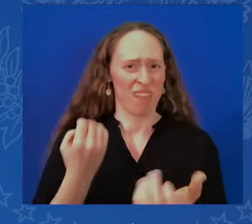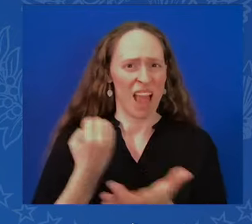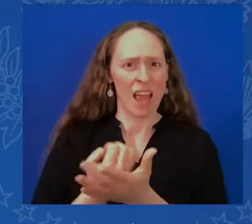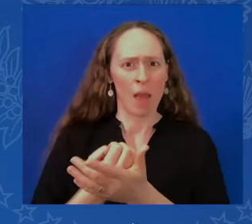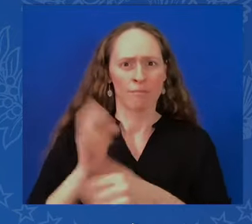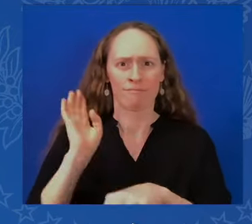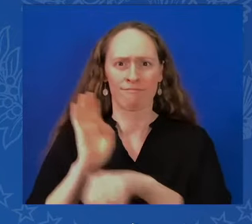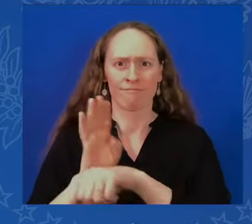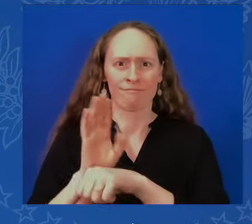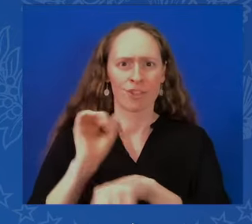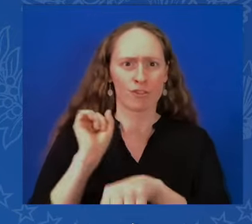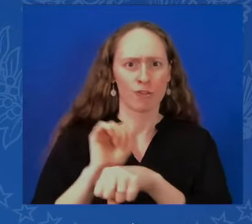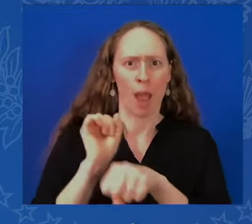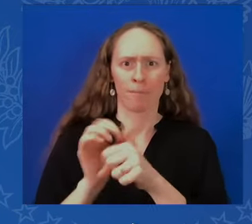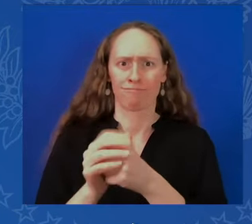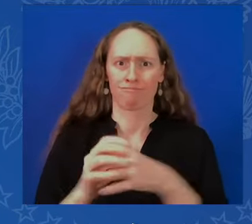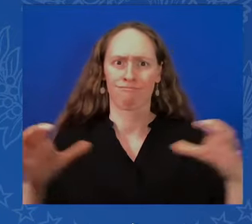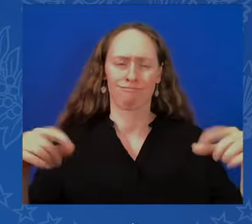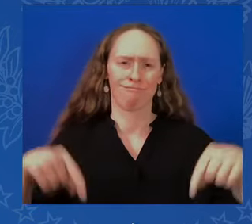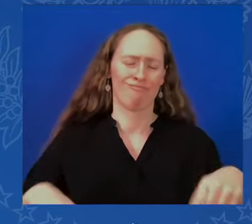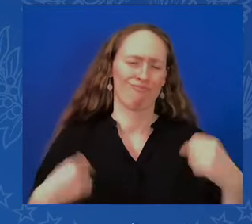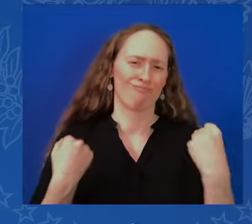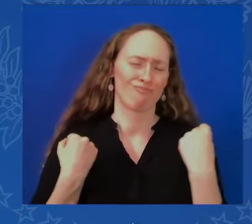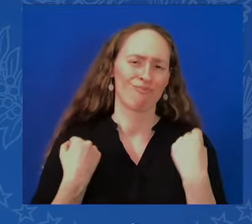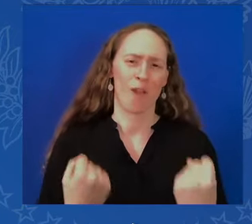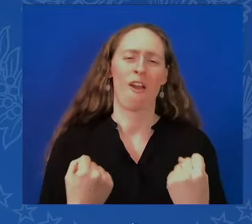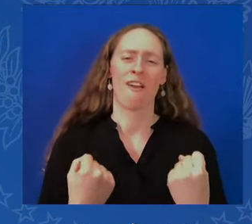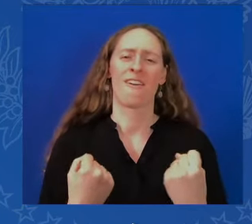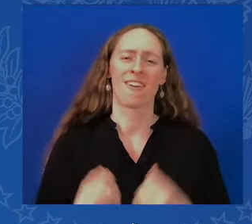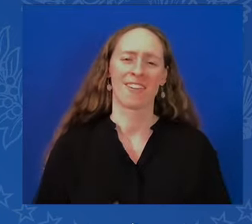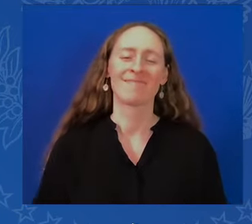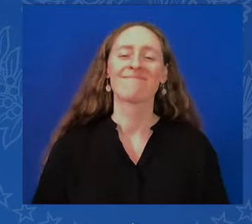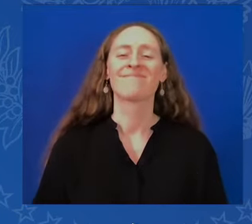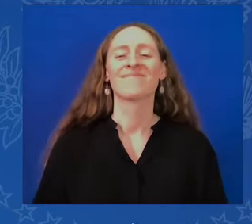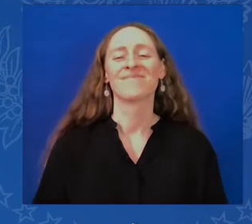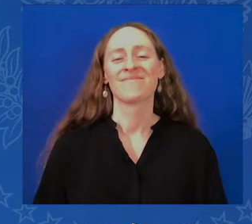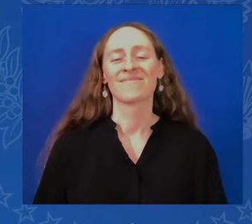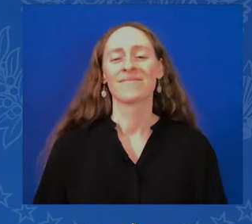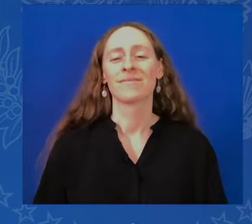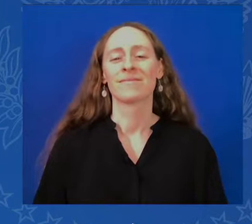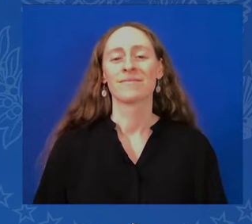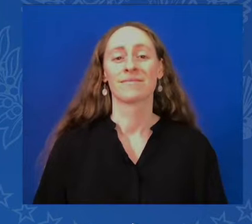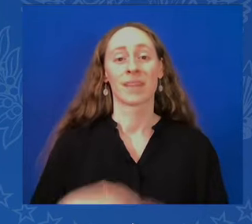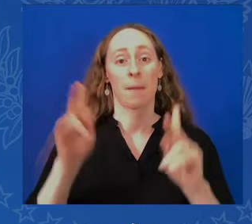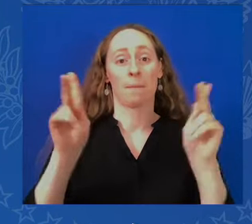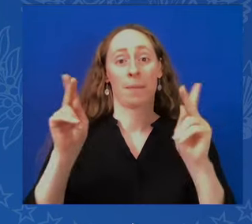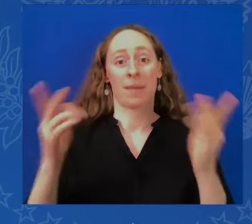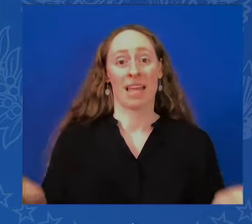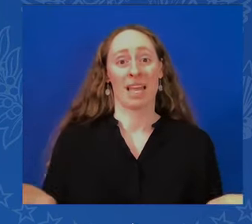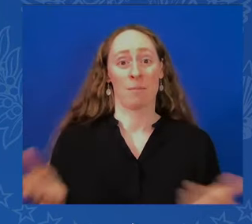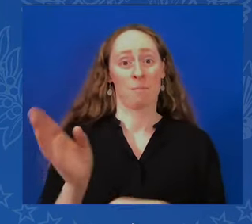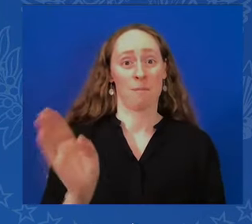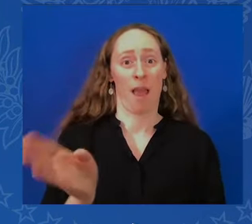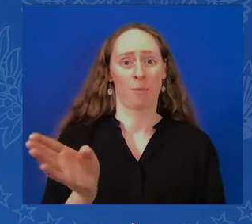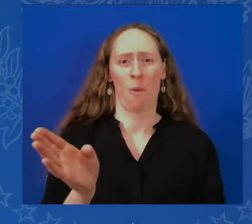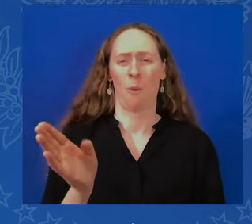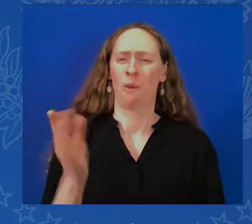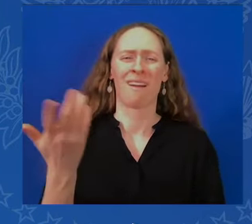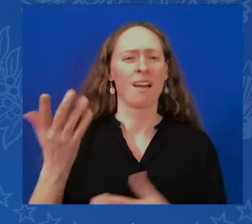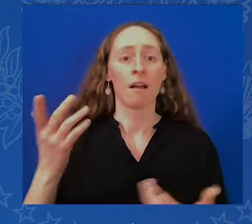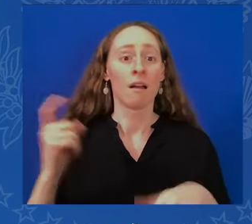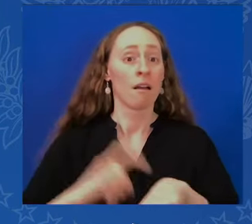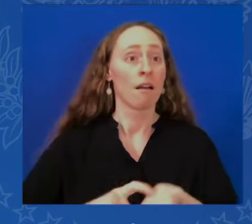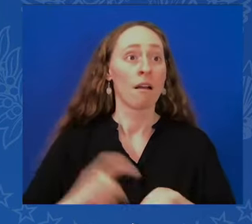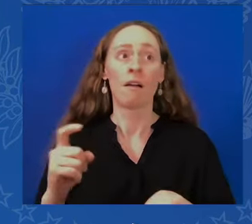The hardworking people of Baltimore have been training for this moment, even if we didn't know it.